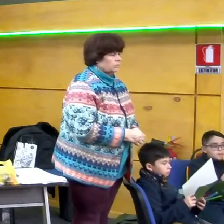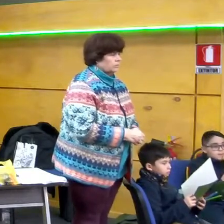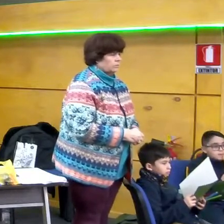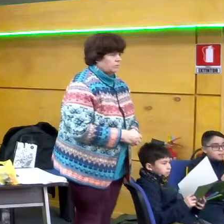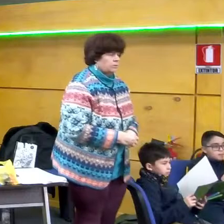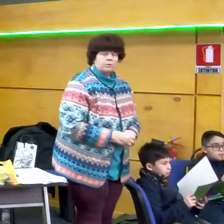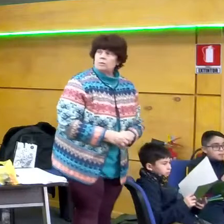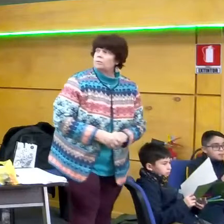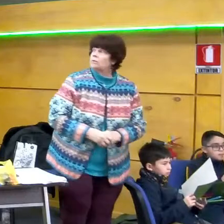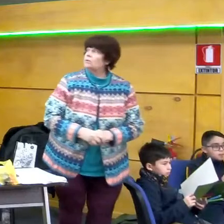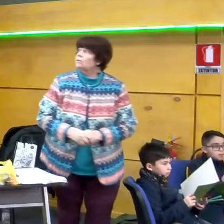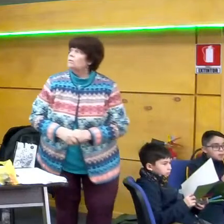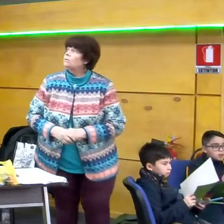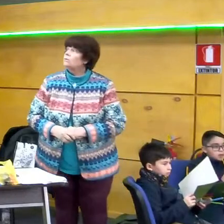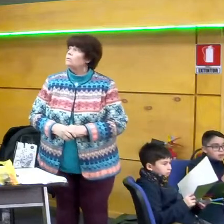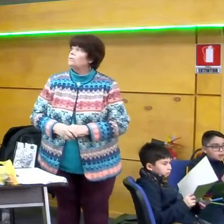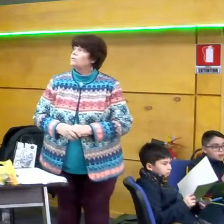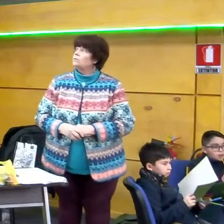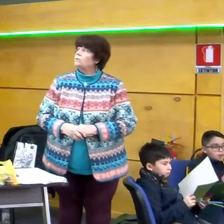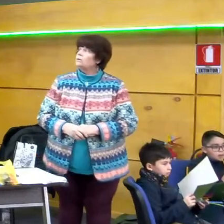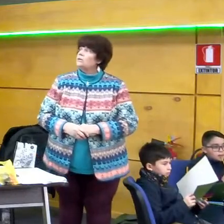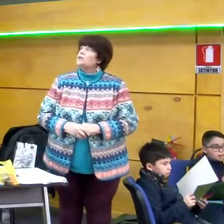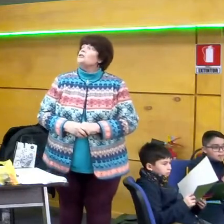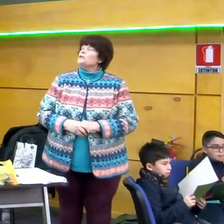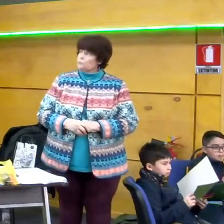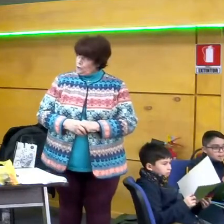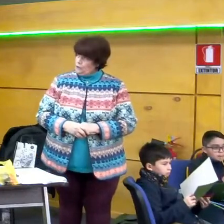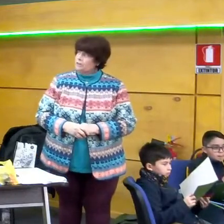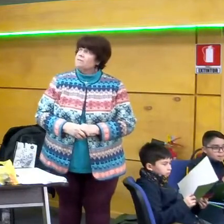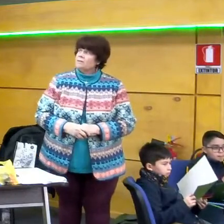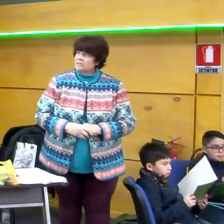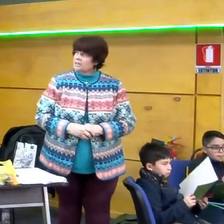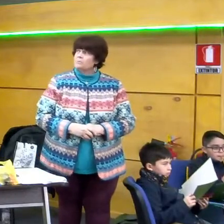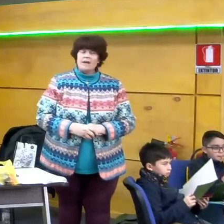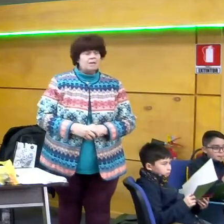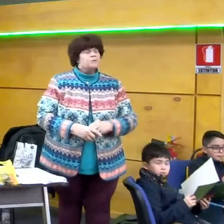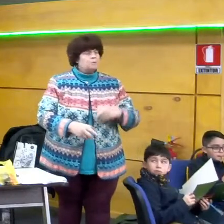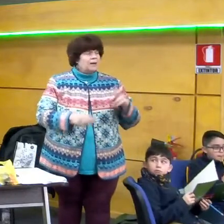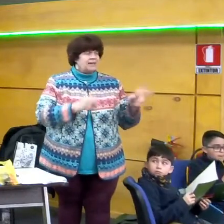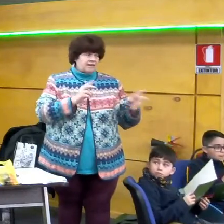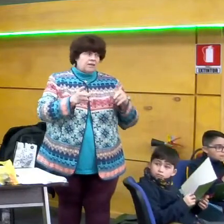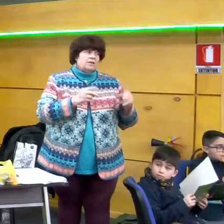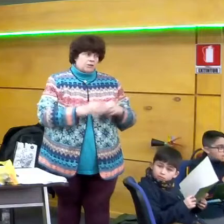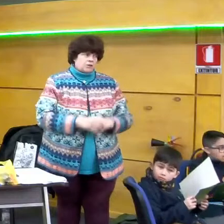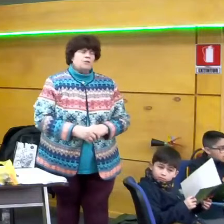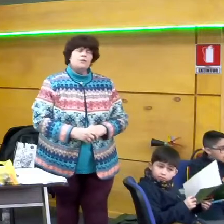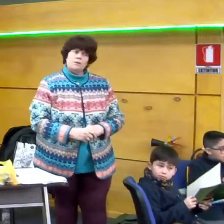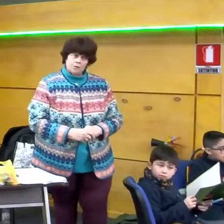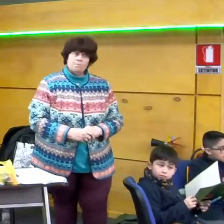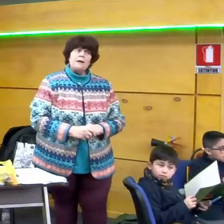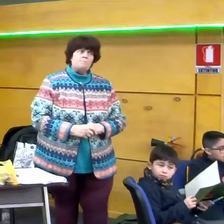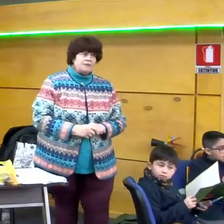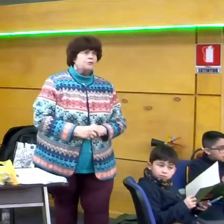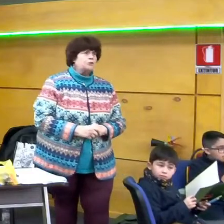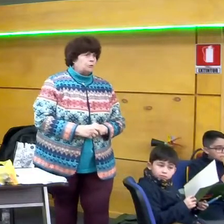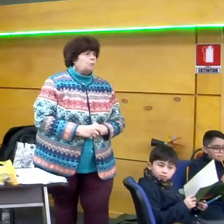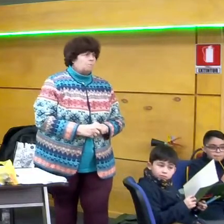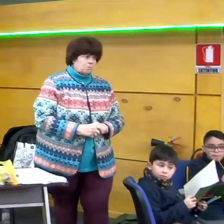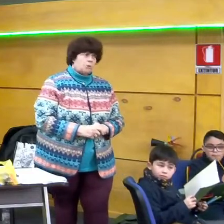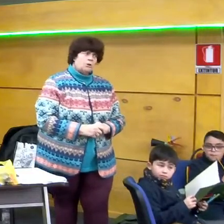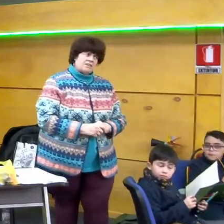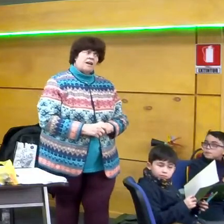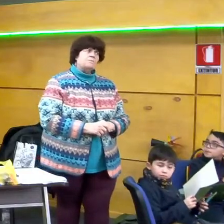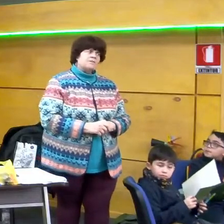my puppy plays piano. And You could. Sometimes you might, there might be